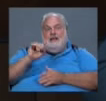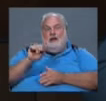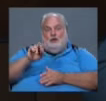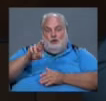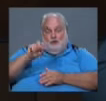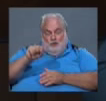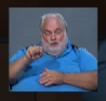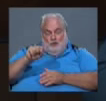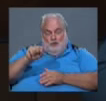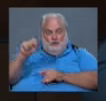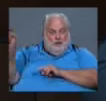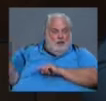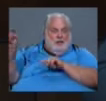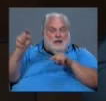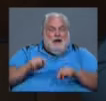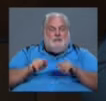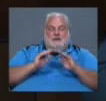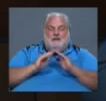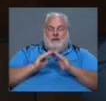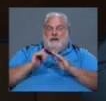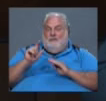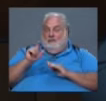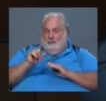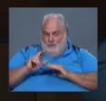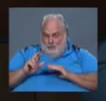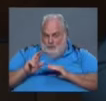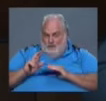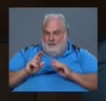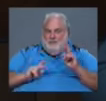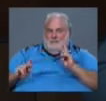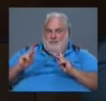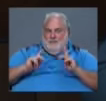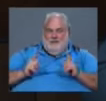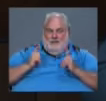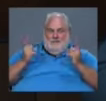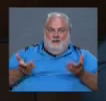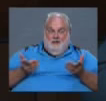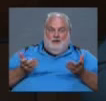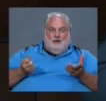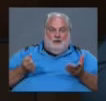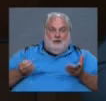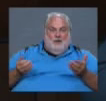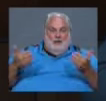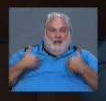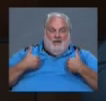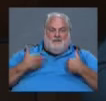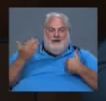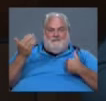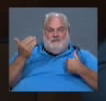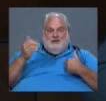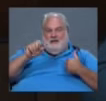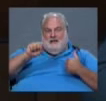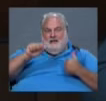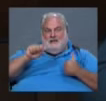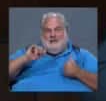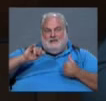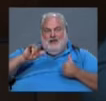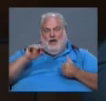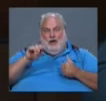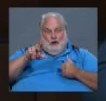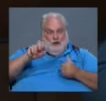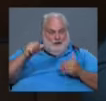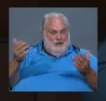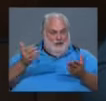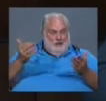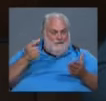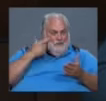know the city and the citizens in our city. And so we have 15 sailors with us and have